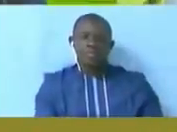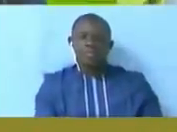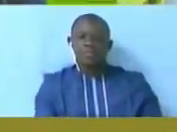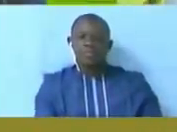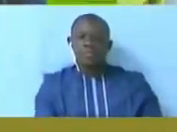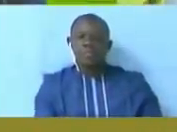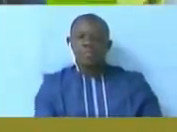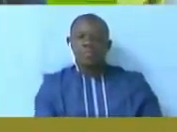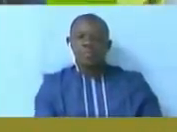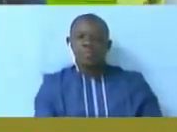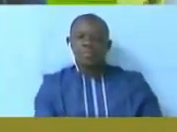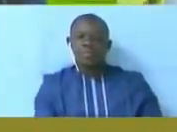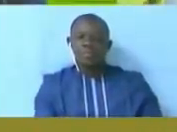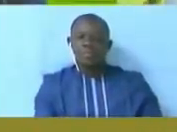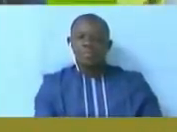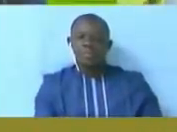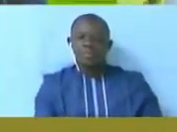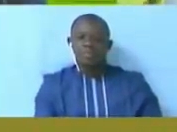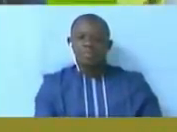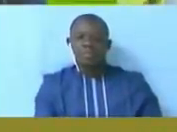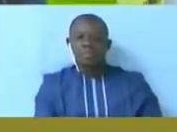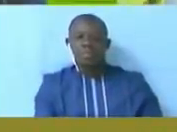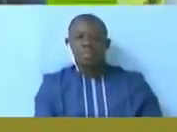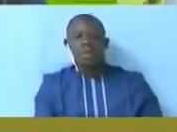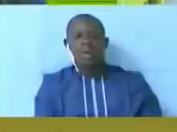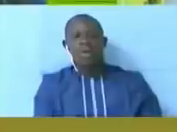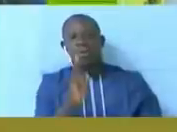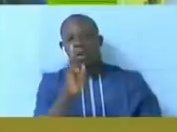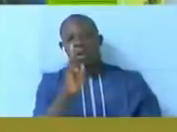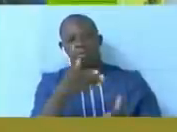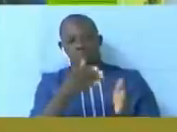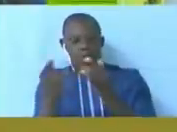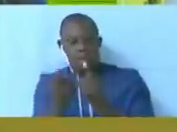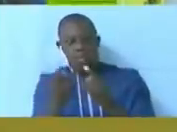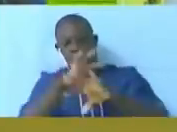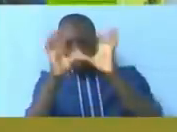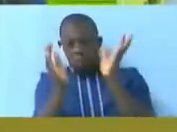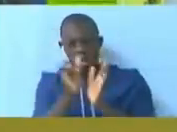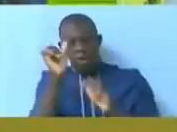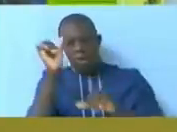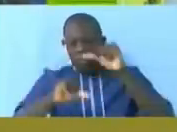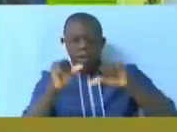was all not bad too. There was interference, but